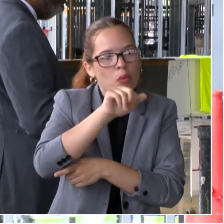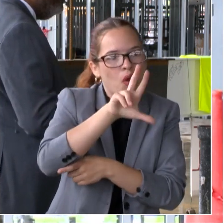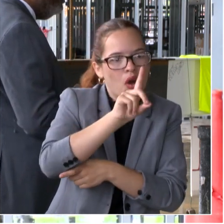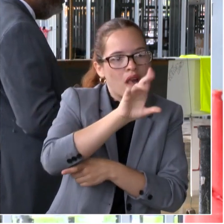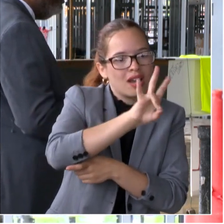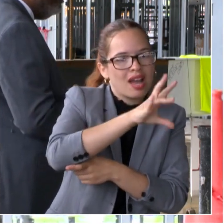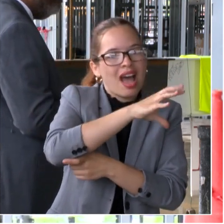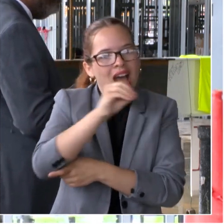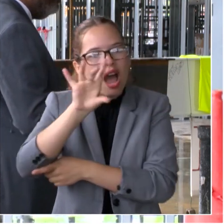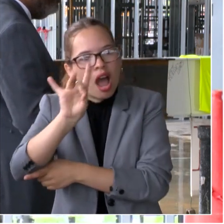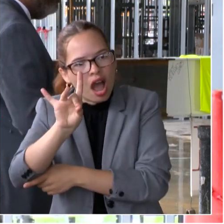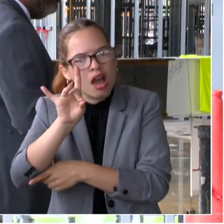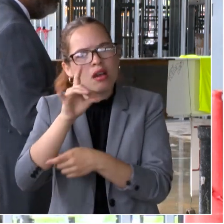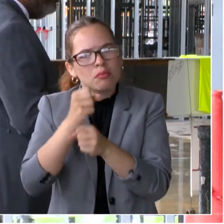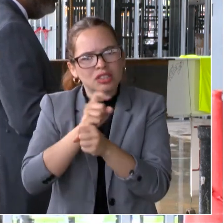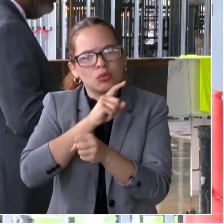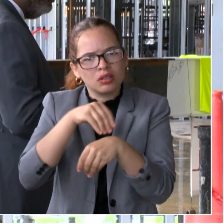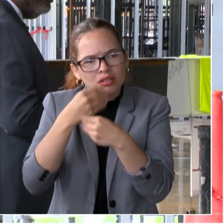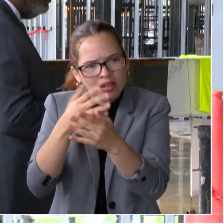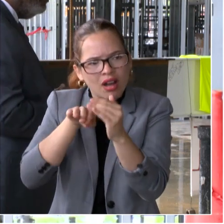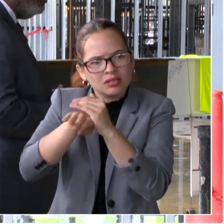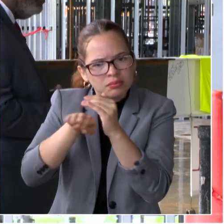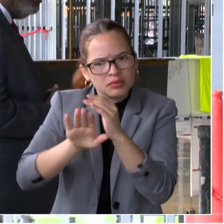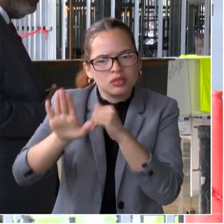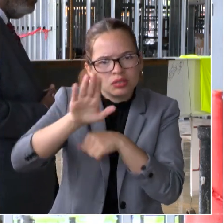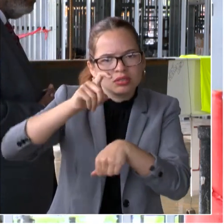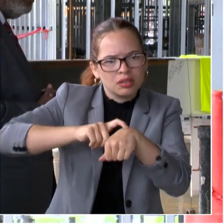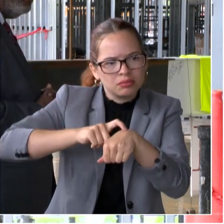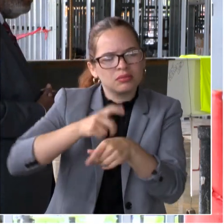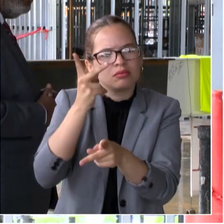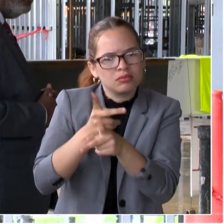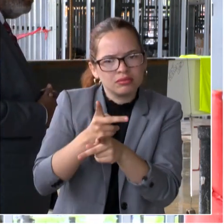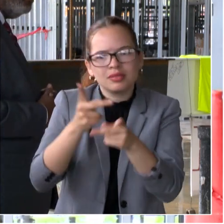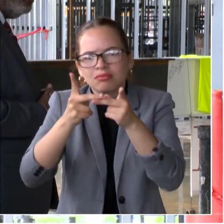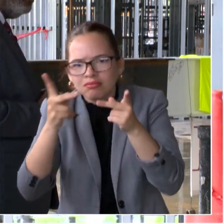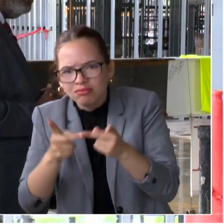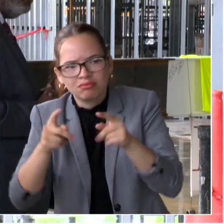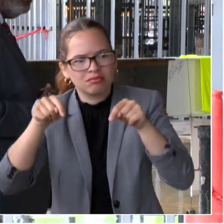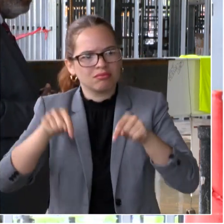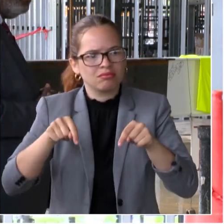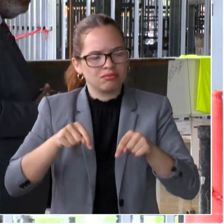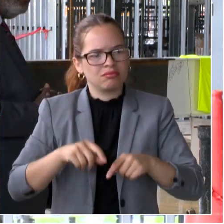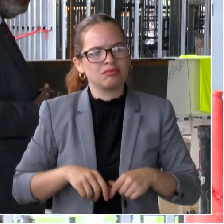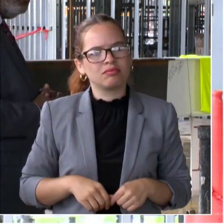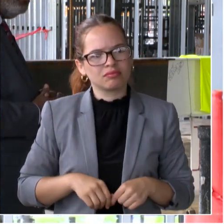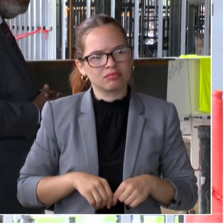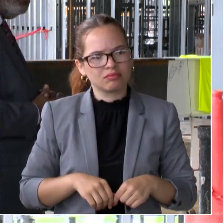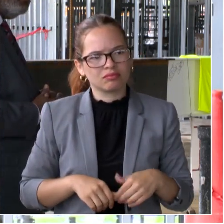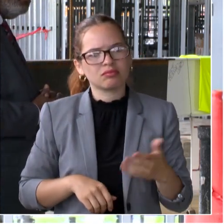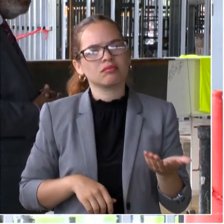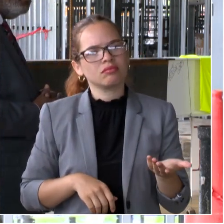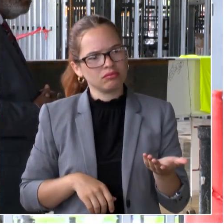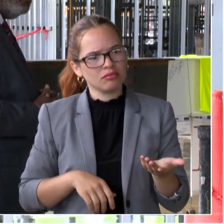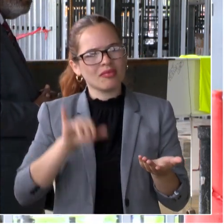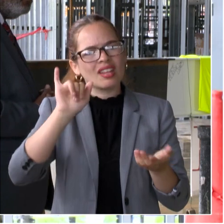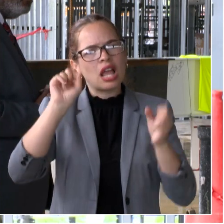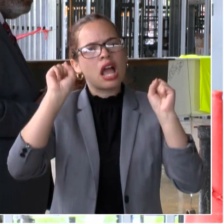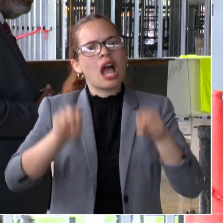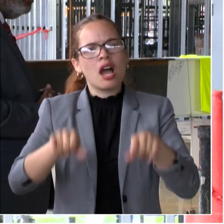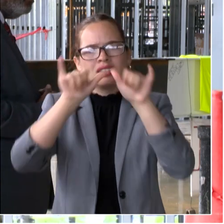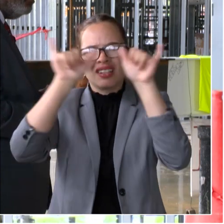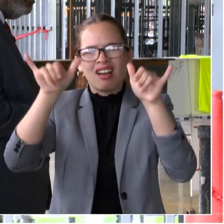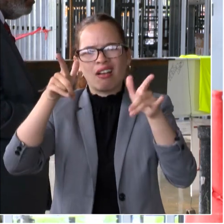network will allow individuals across the city, but more specifically here in Ward 7 and Ward 8, to get the right